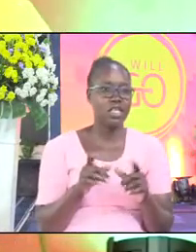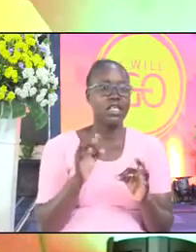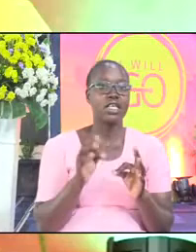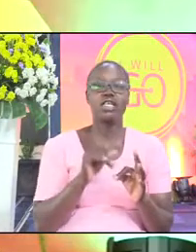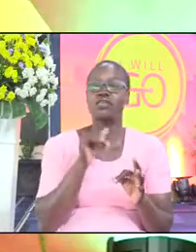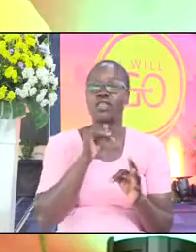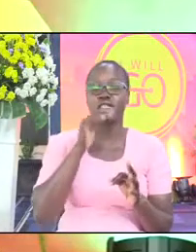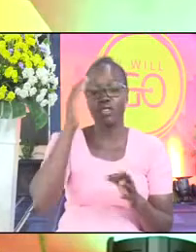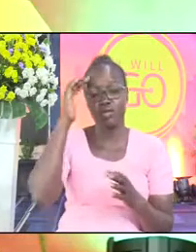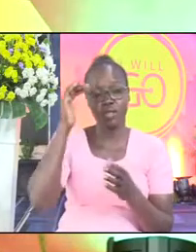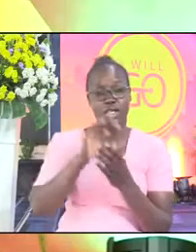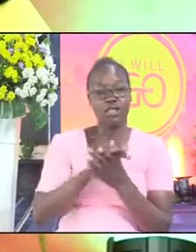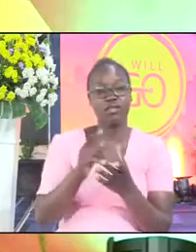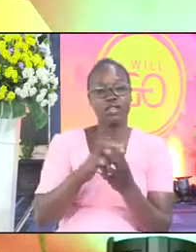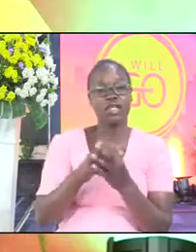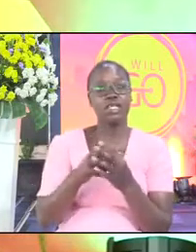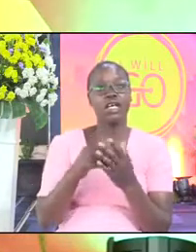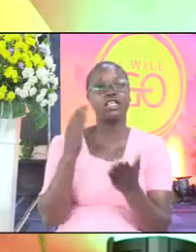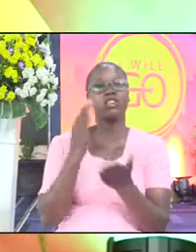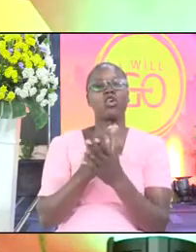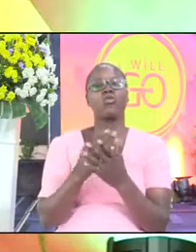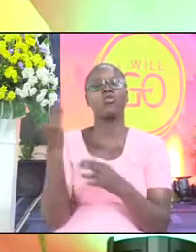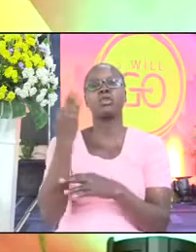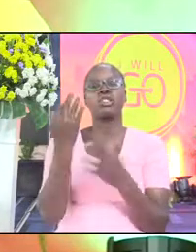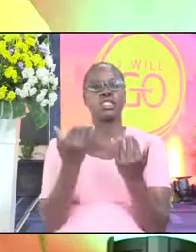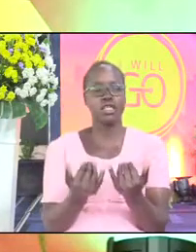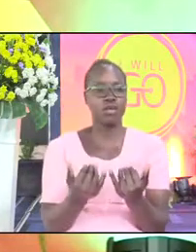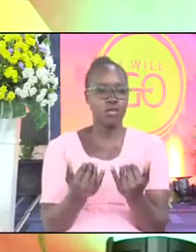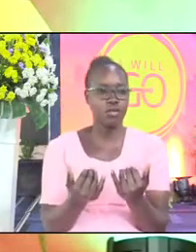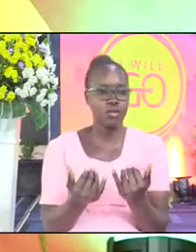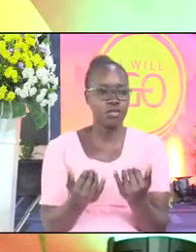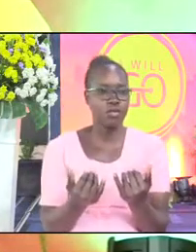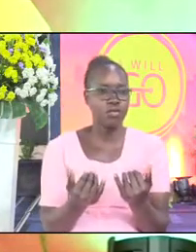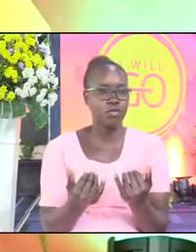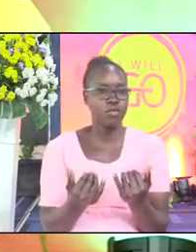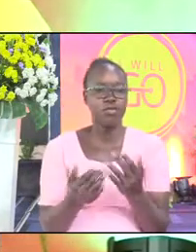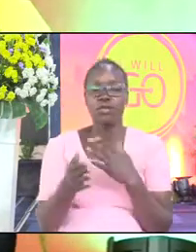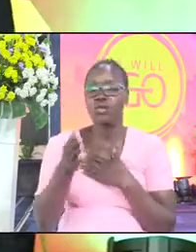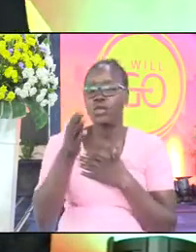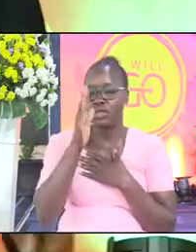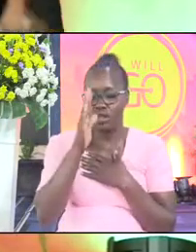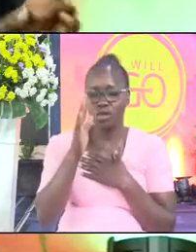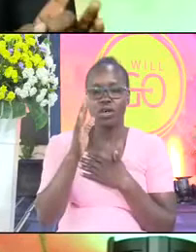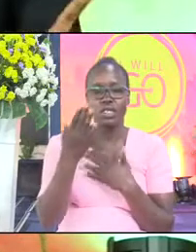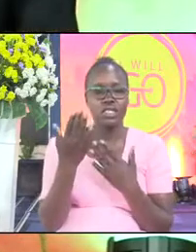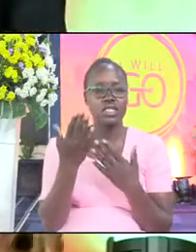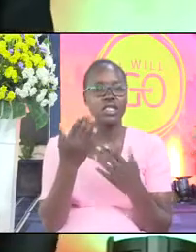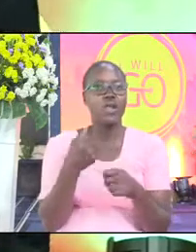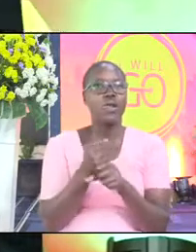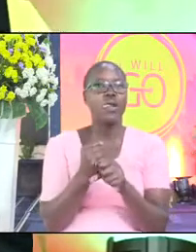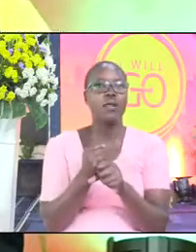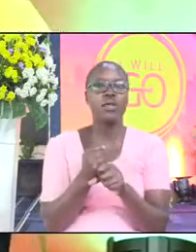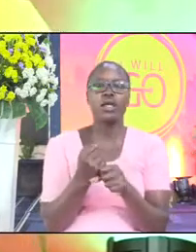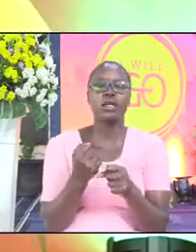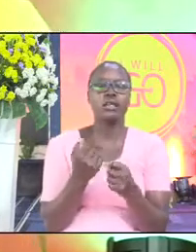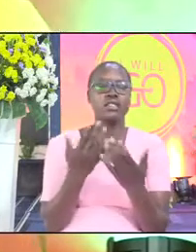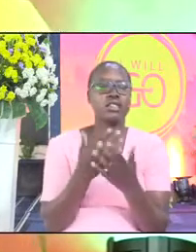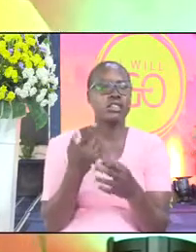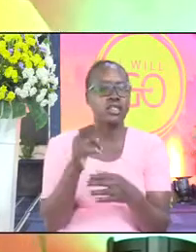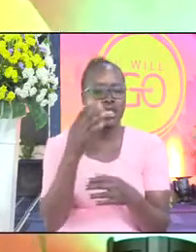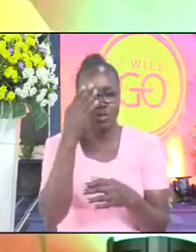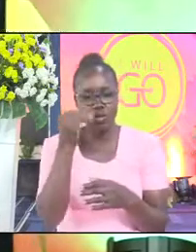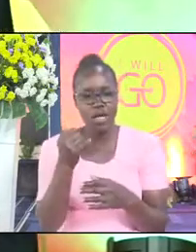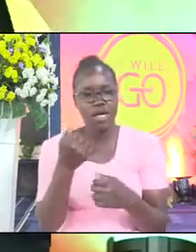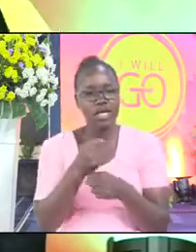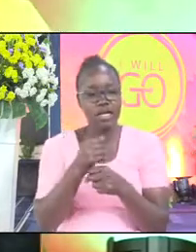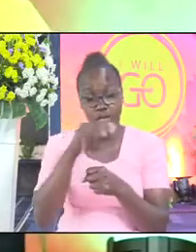didn't believe that, I'll stop preaching right now. God cannot only make water into wine, he can